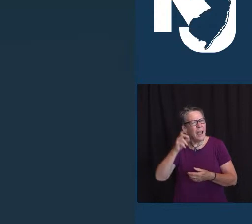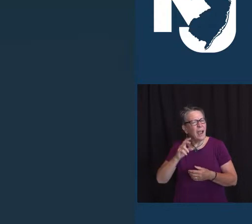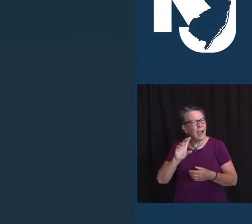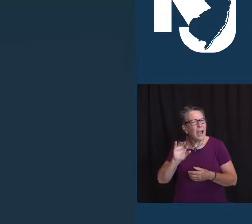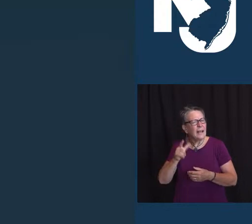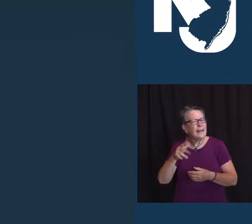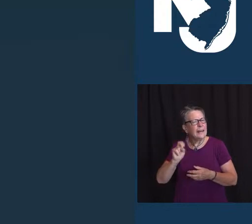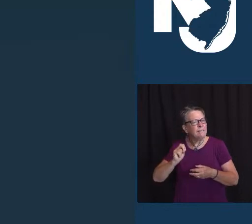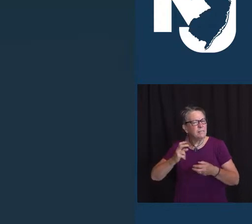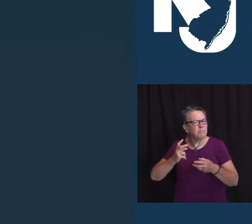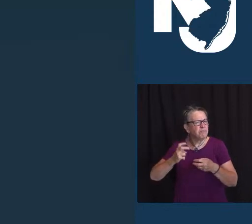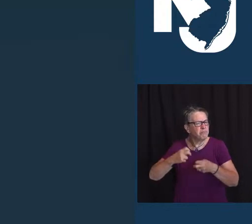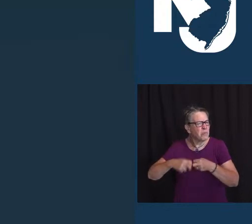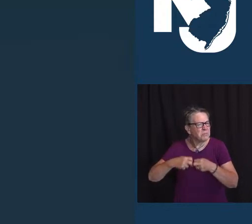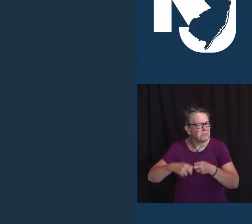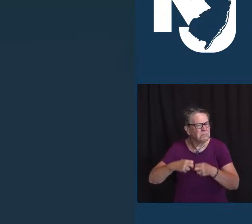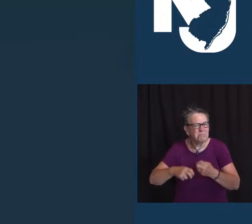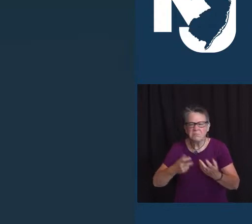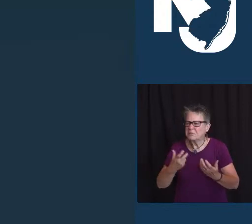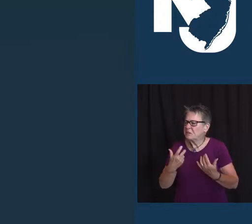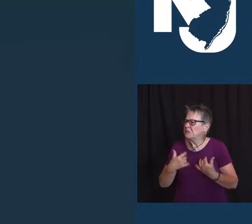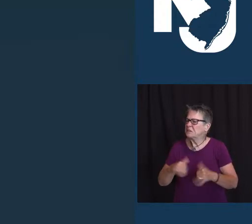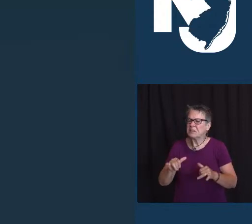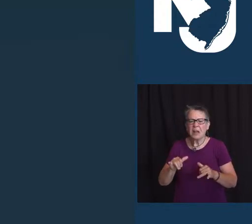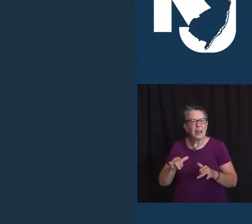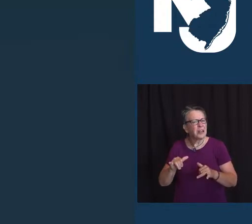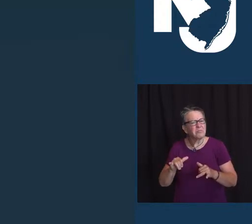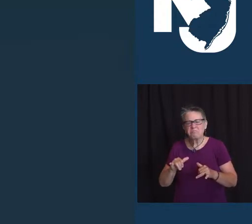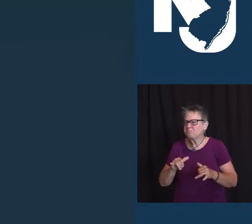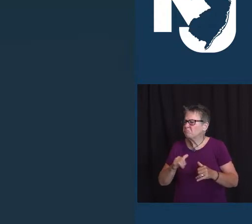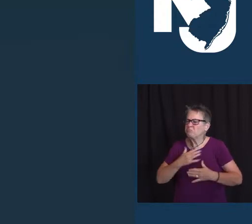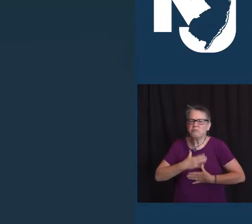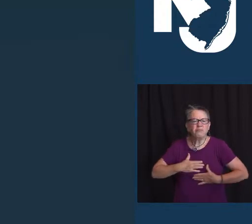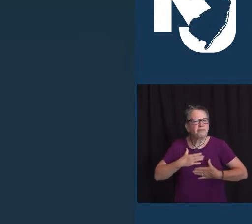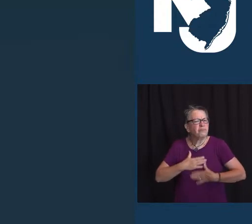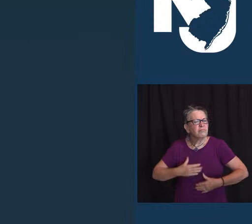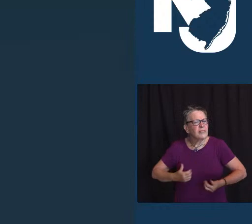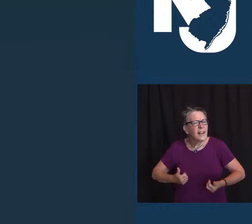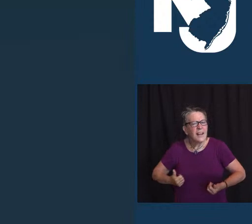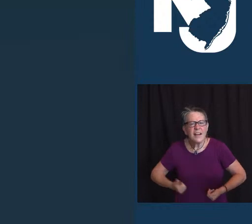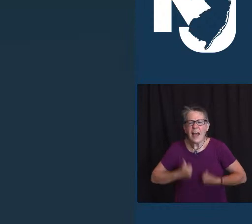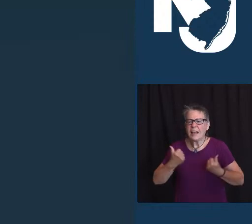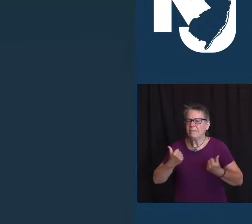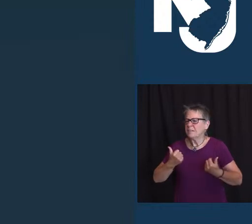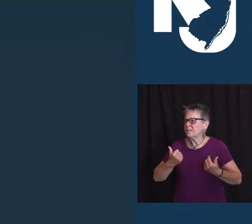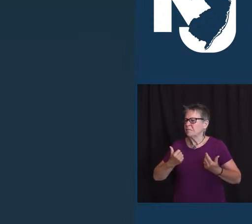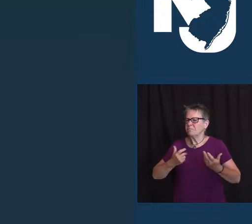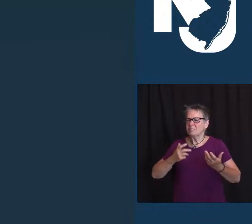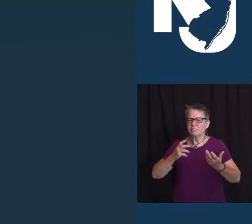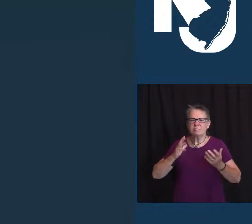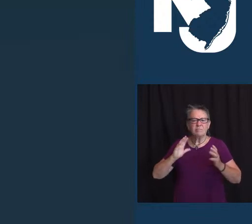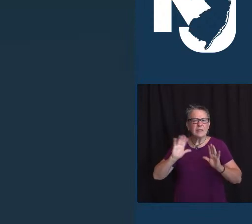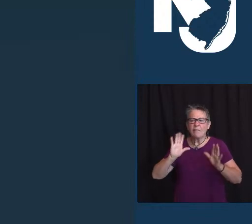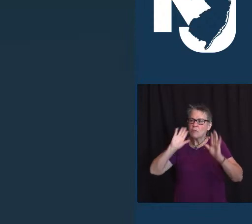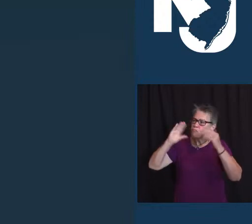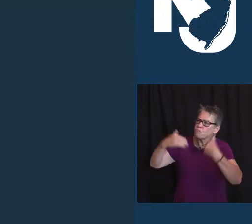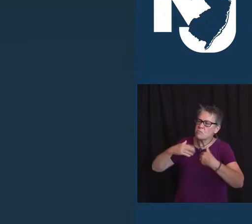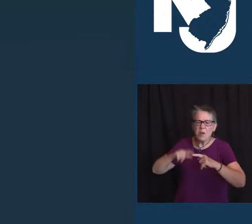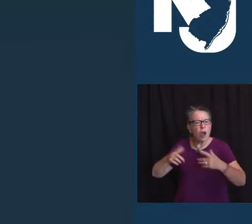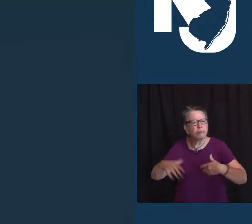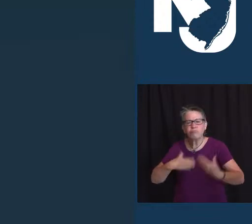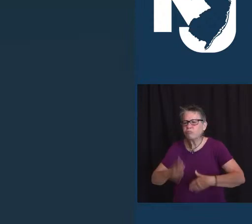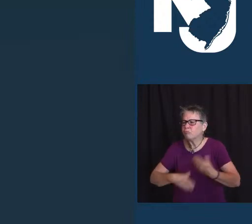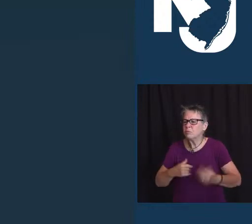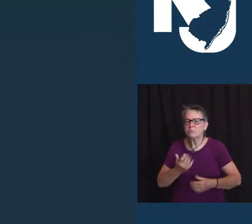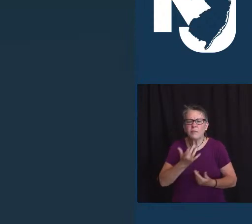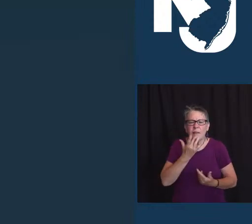done. Anna had 3 favorite hobbies: painting, music, and the New York